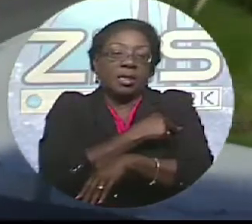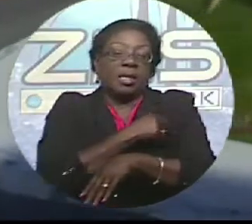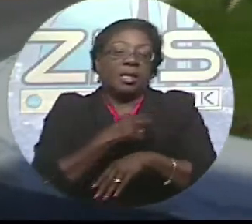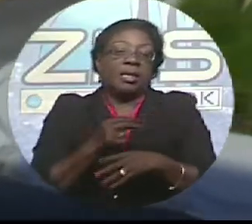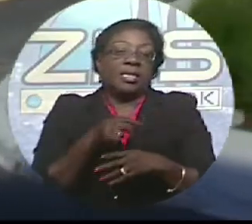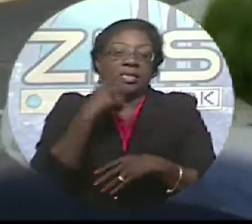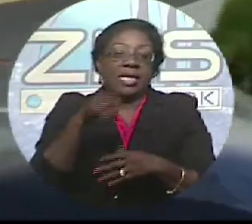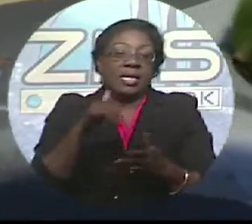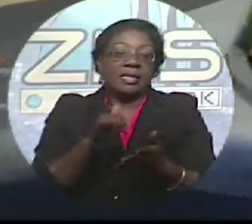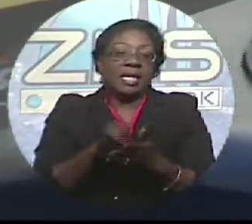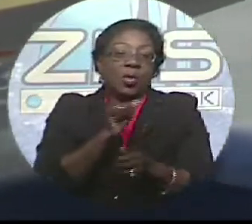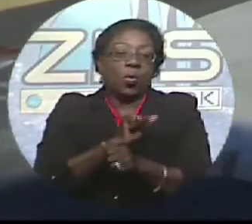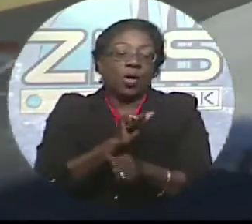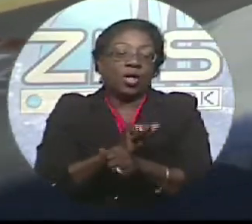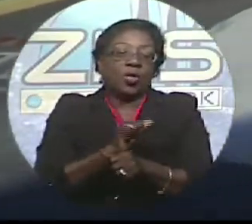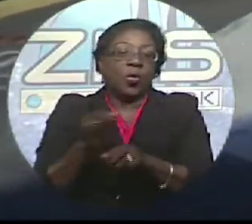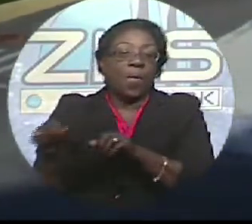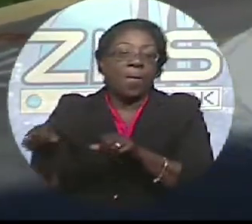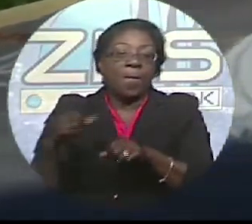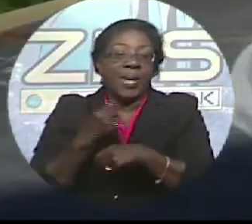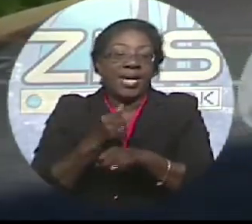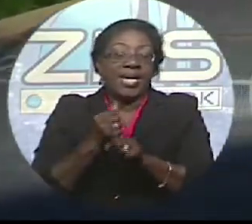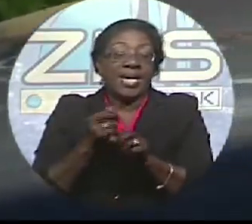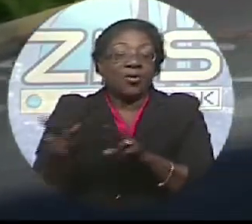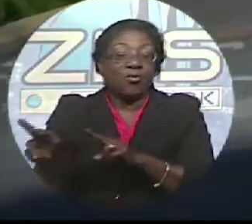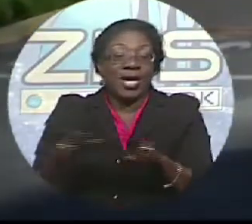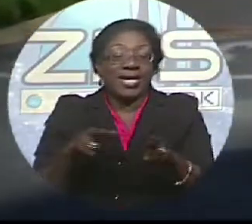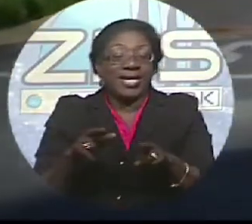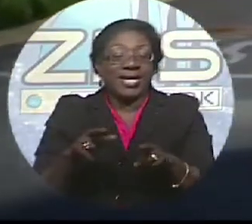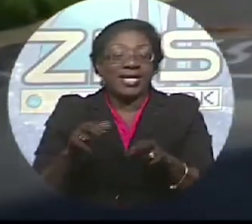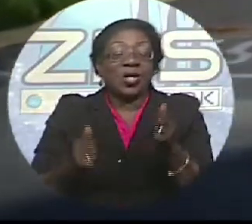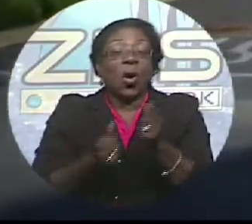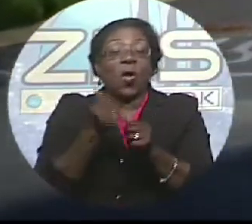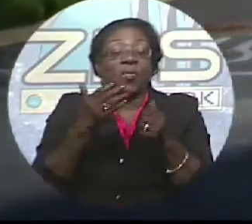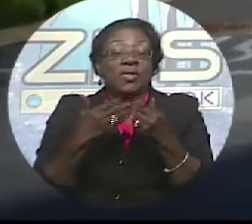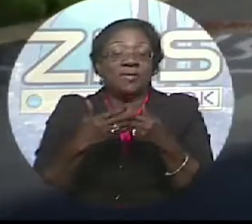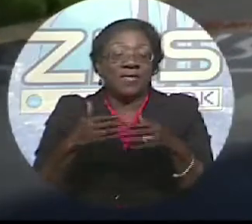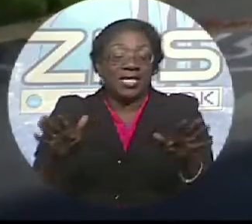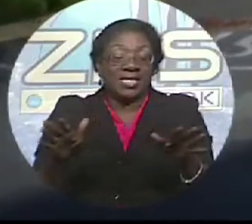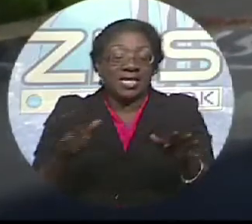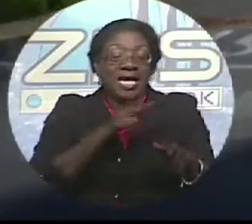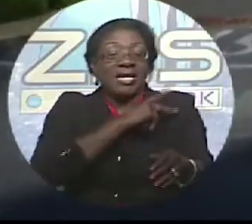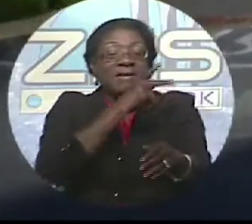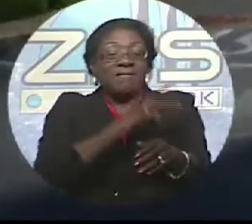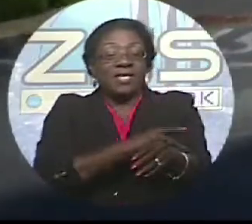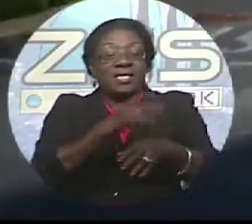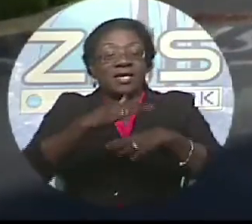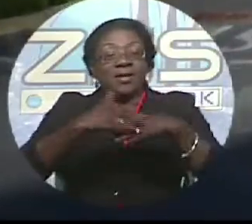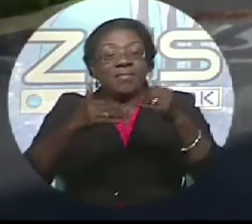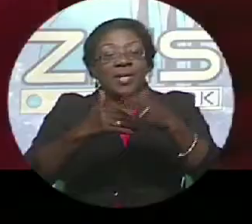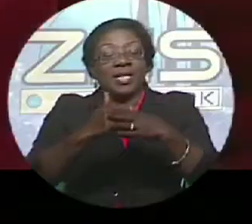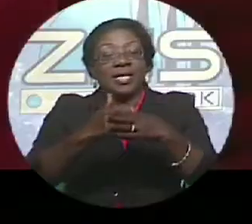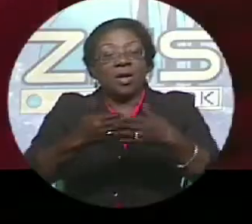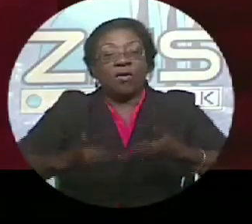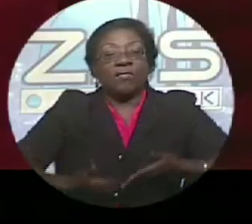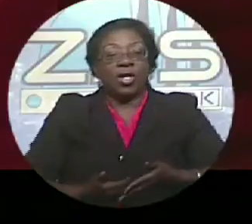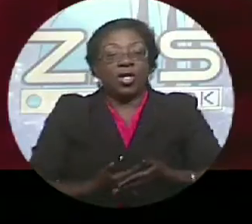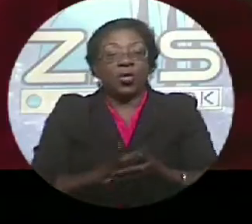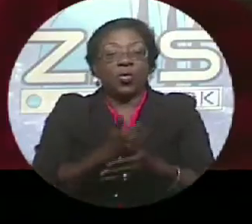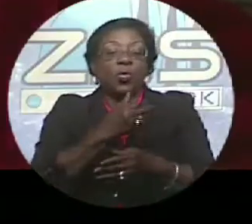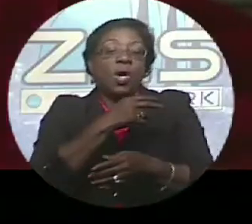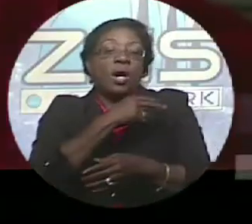Smith says the work to make it ready is winding down. The physical construction of the new critical care block at